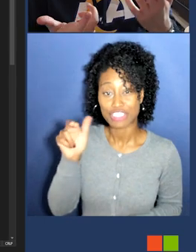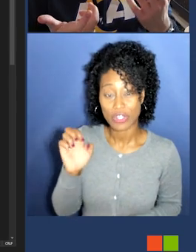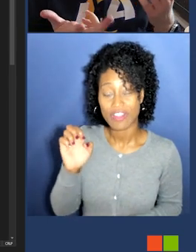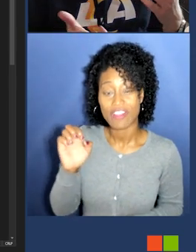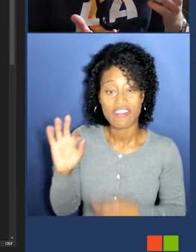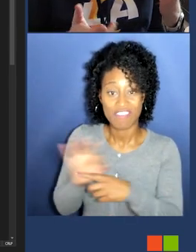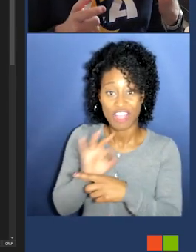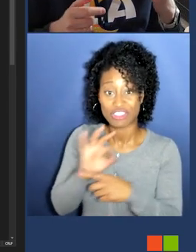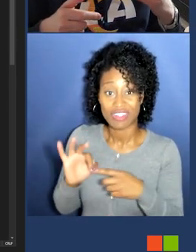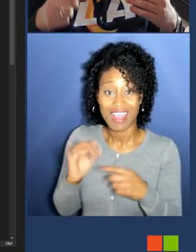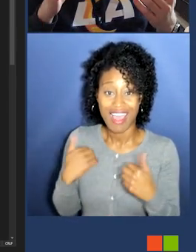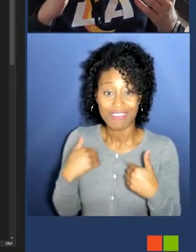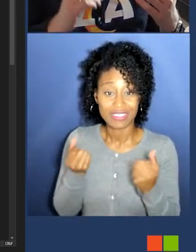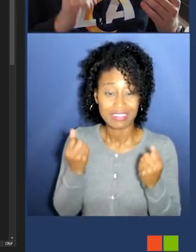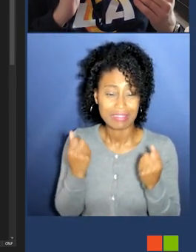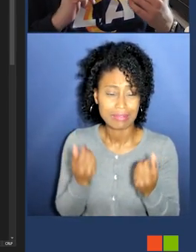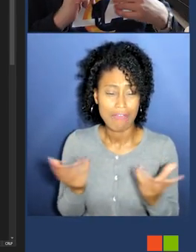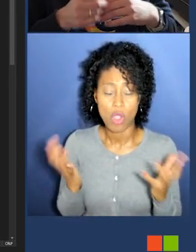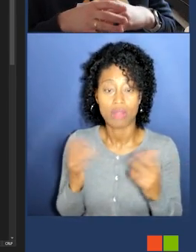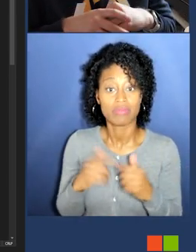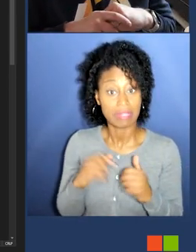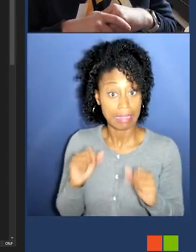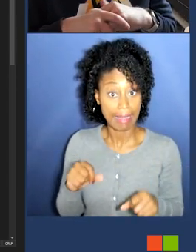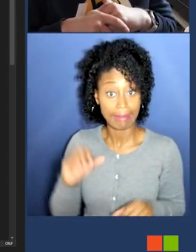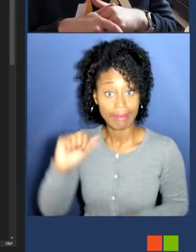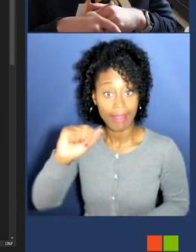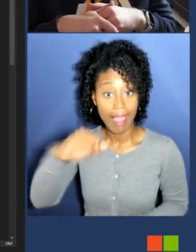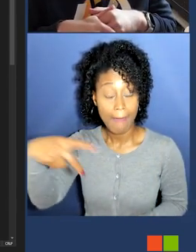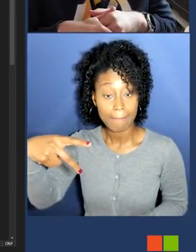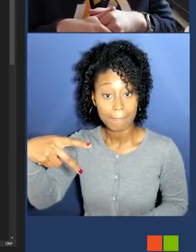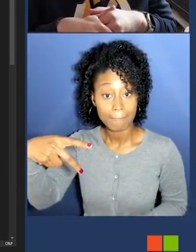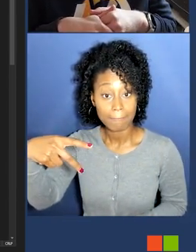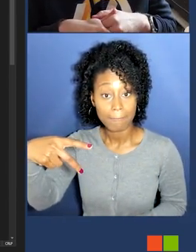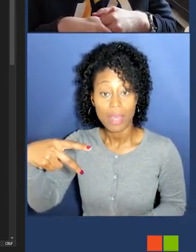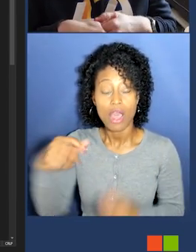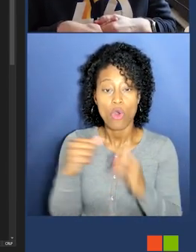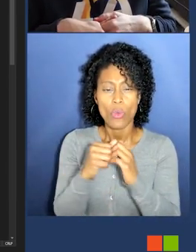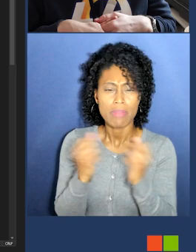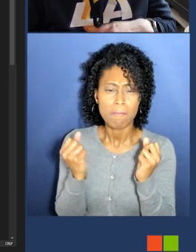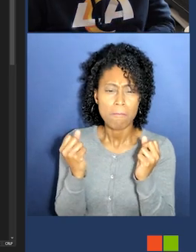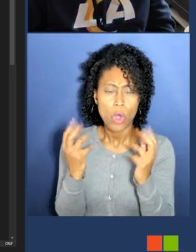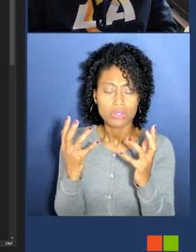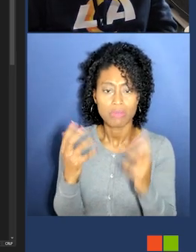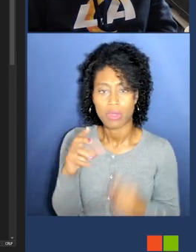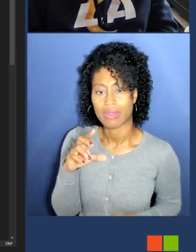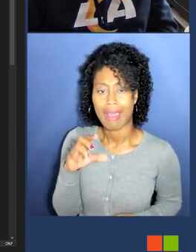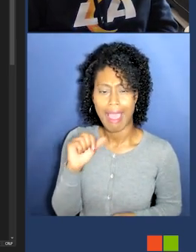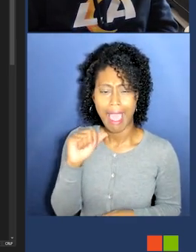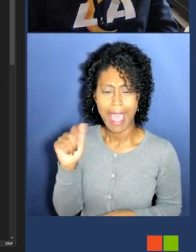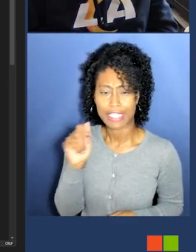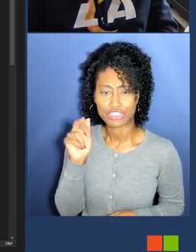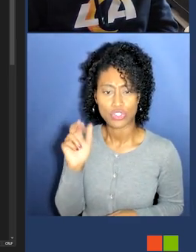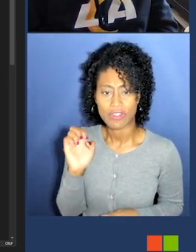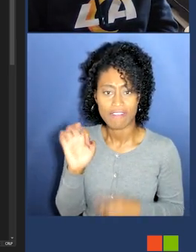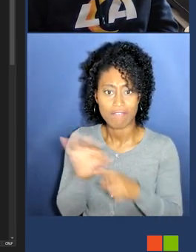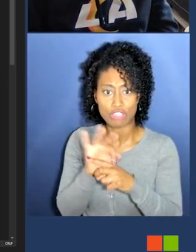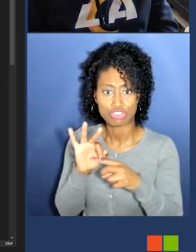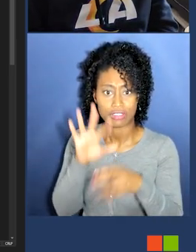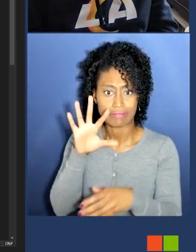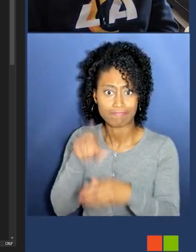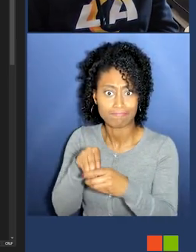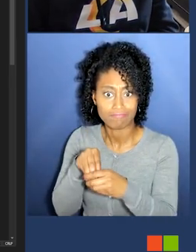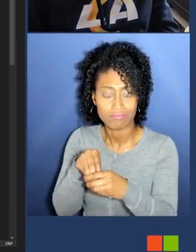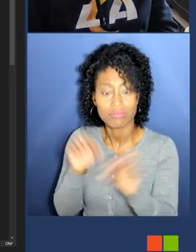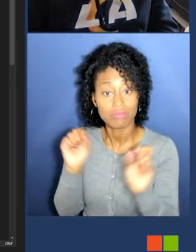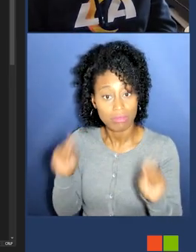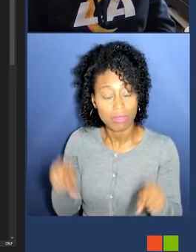app that can have multiple Azure functions within it. You can